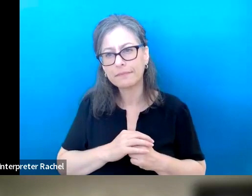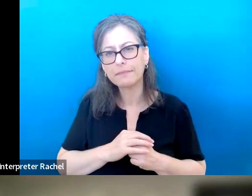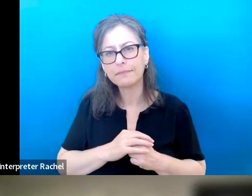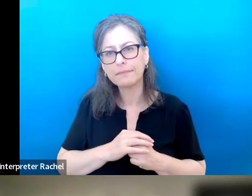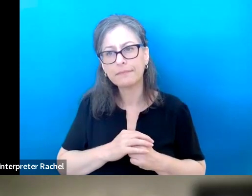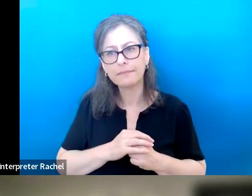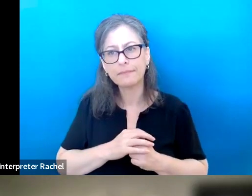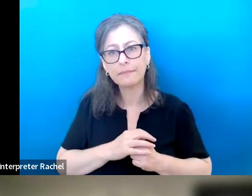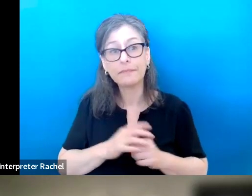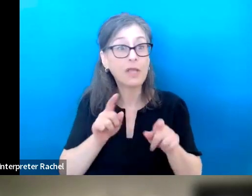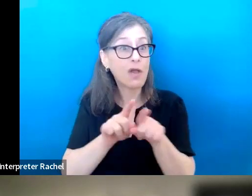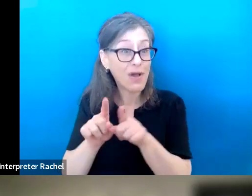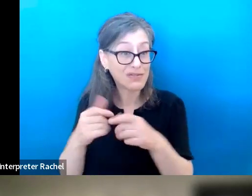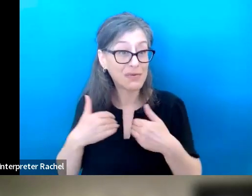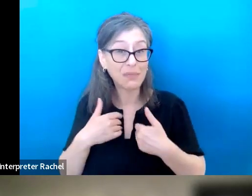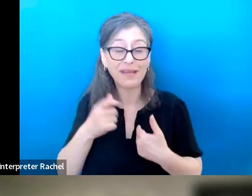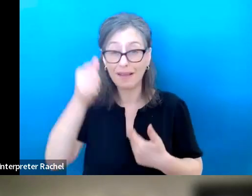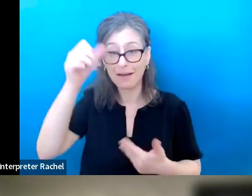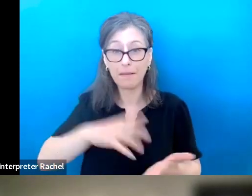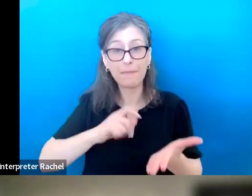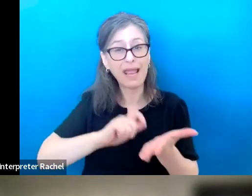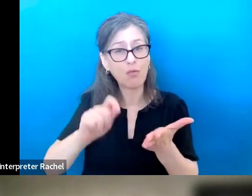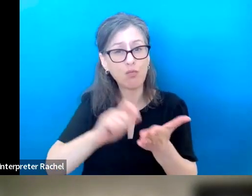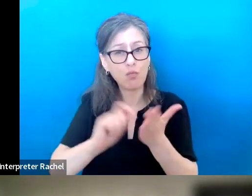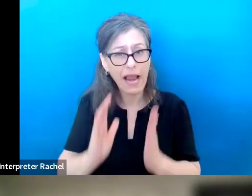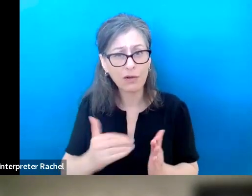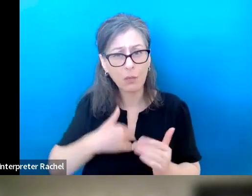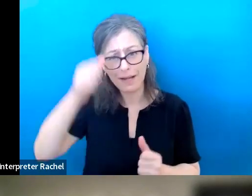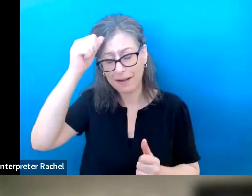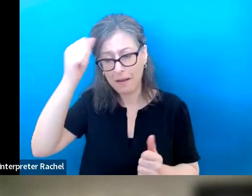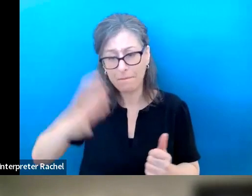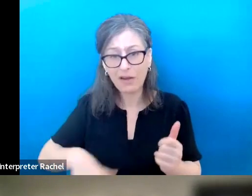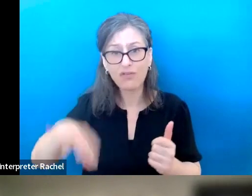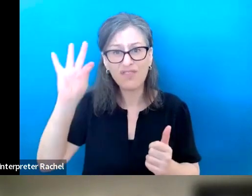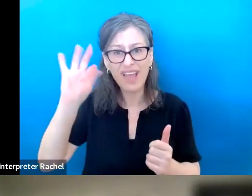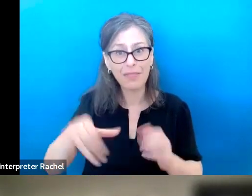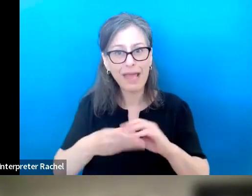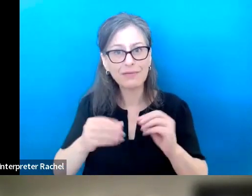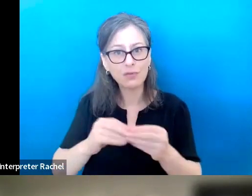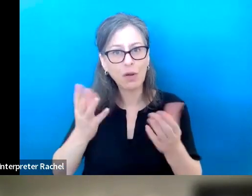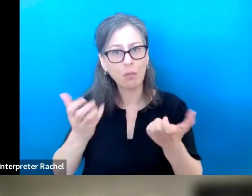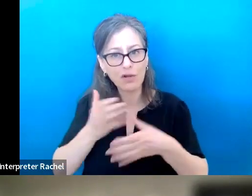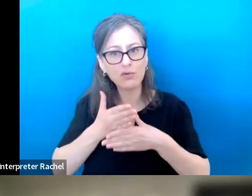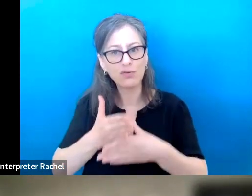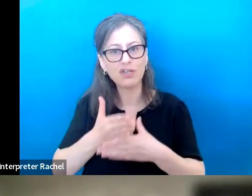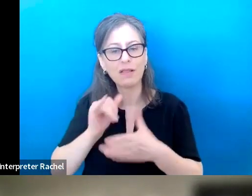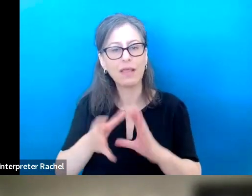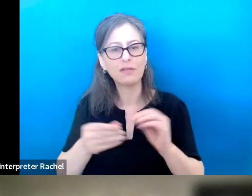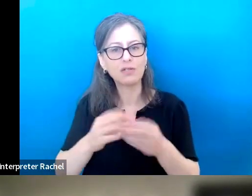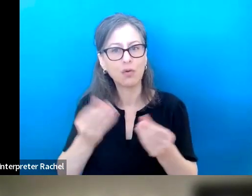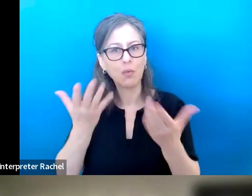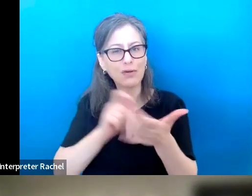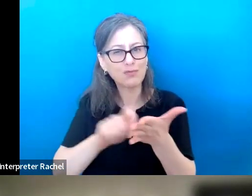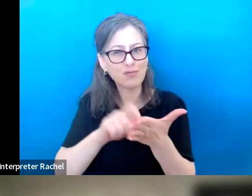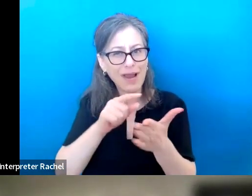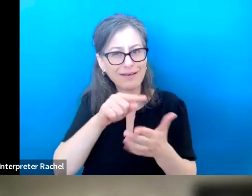I think and also we had a male writer. So we had a man who found the story originally and wanted to tell this story and wanted to write these parts